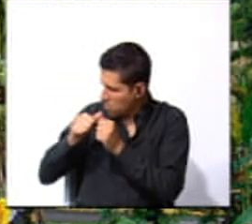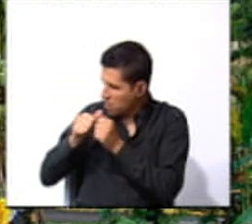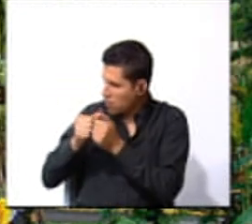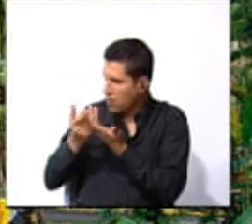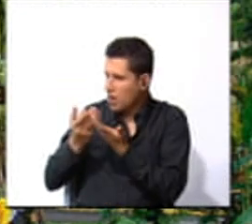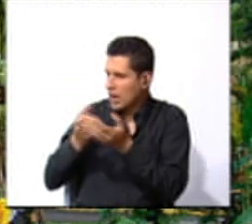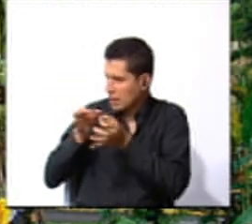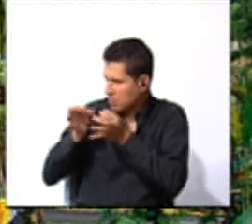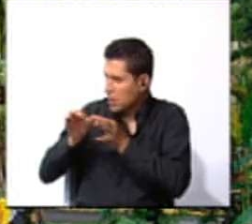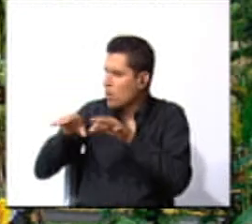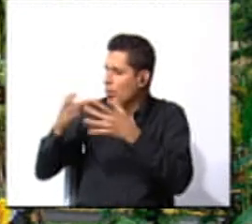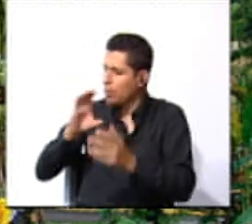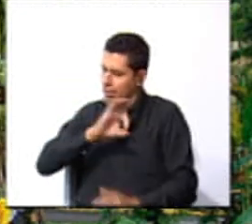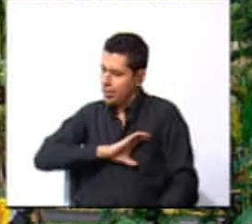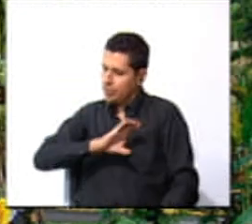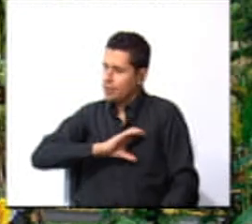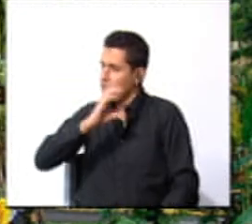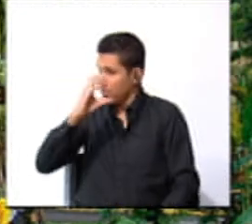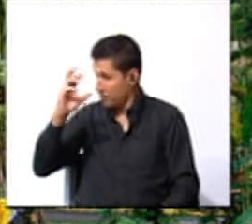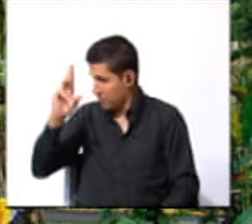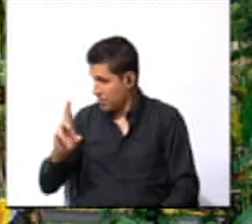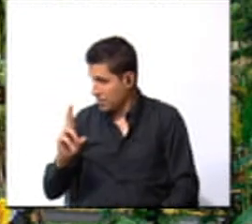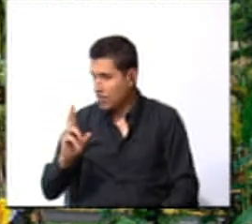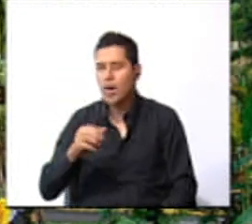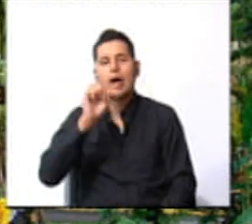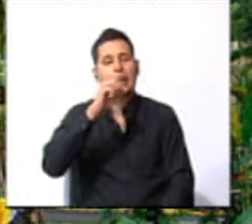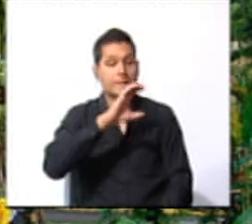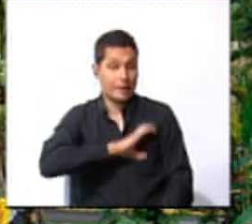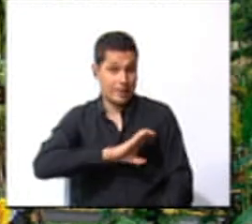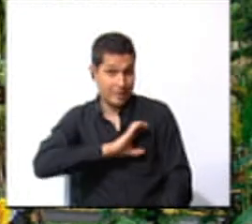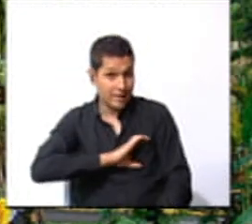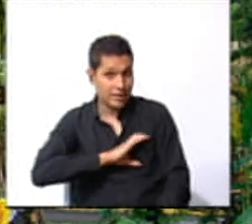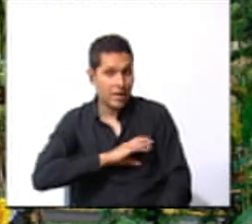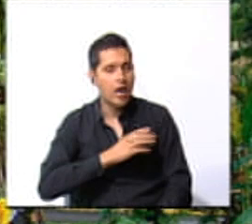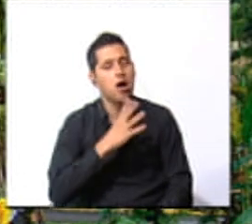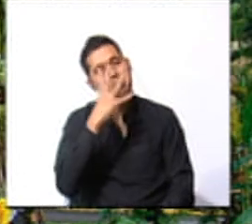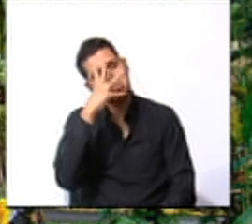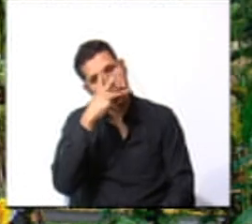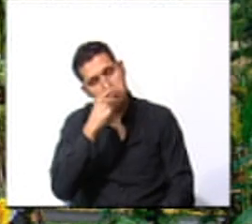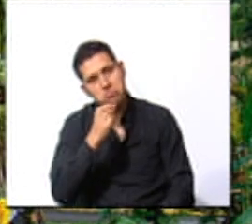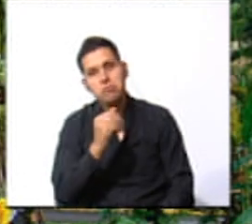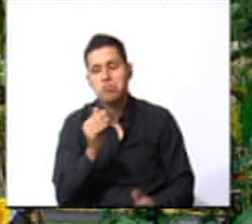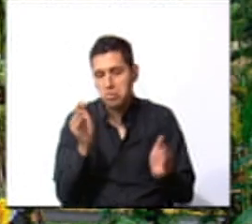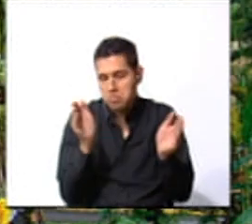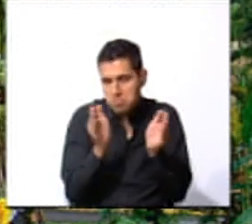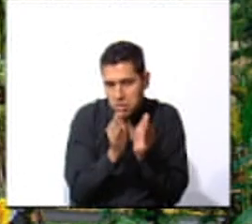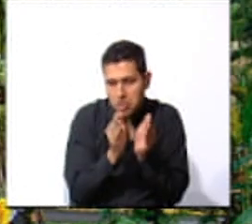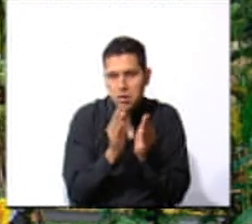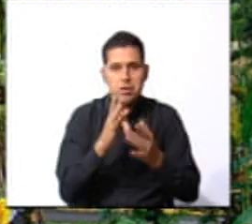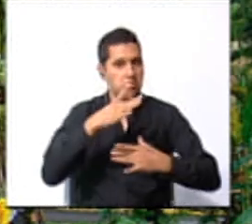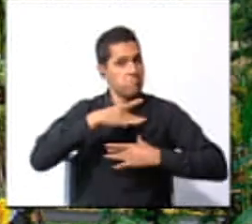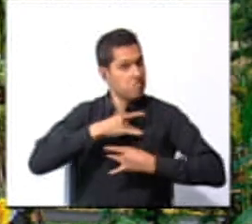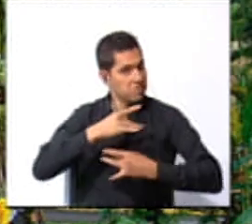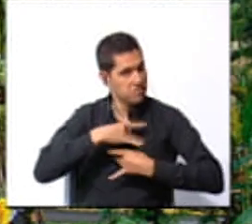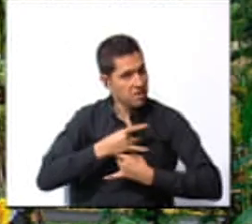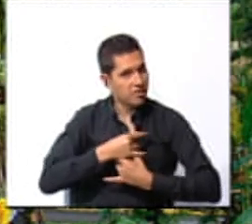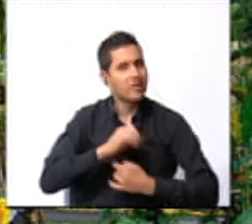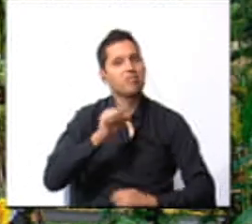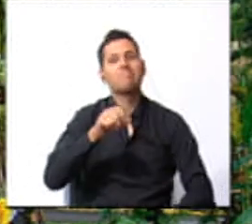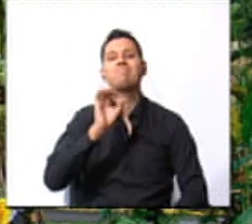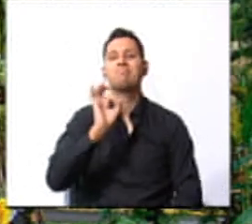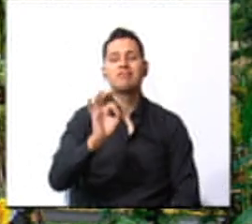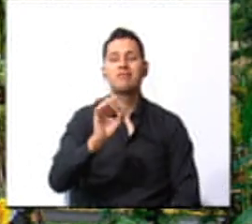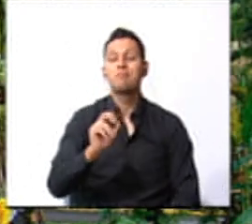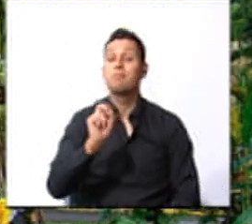Rica? Yes, teacher. Beautiful, small, exuberant. Very nice.